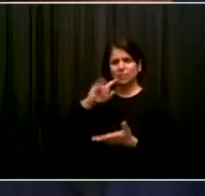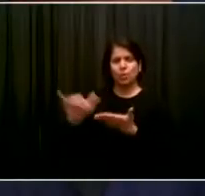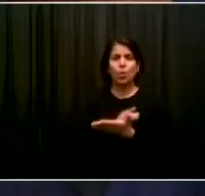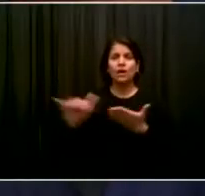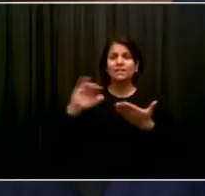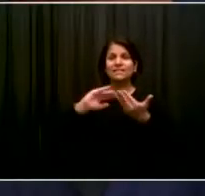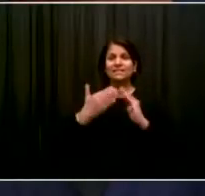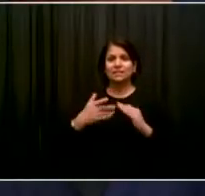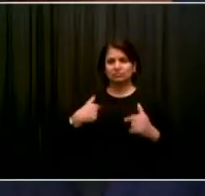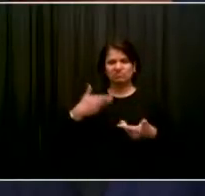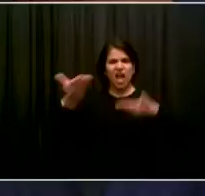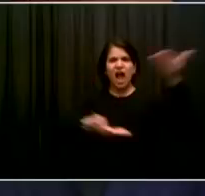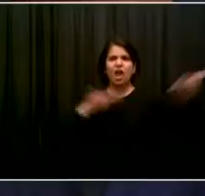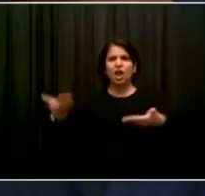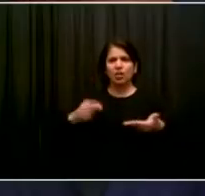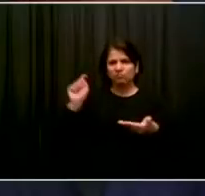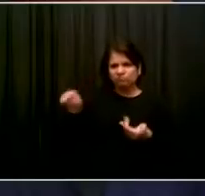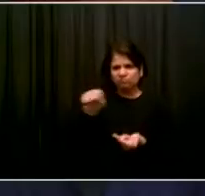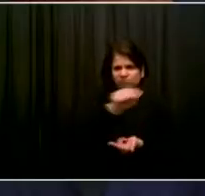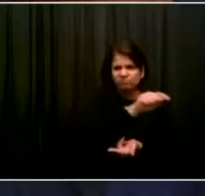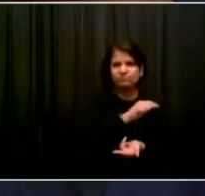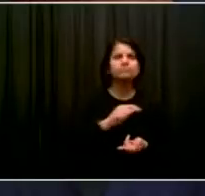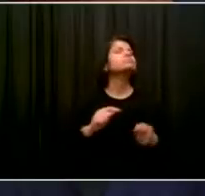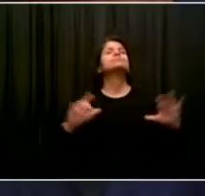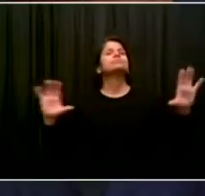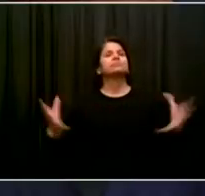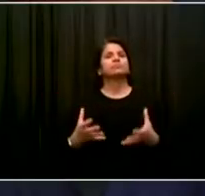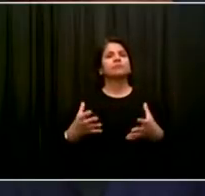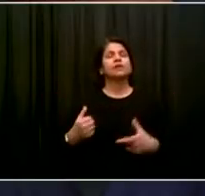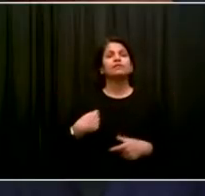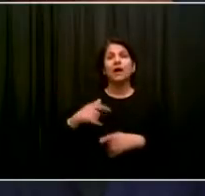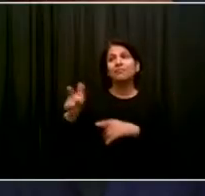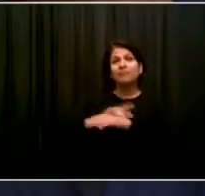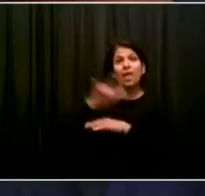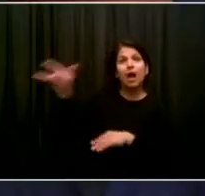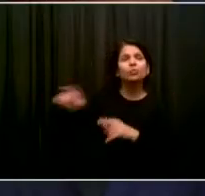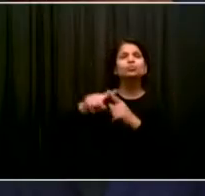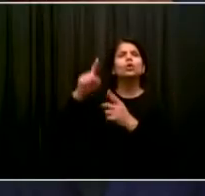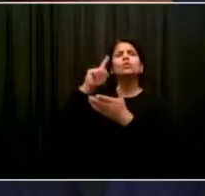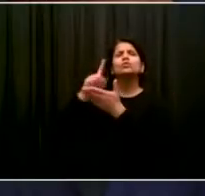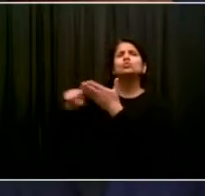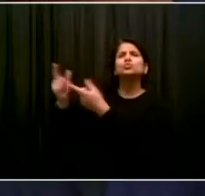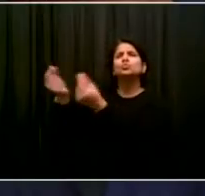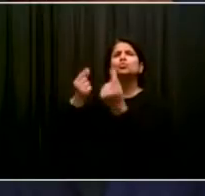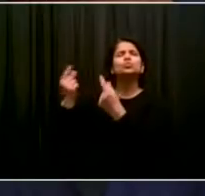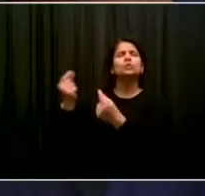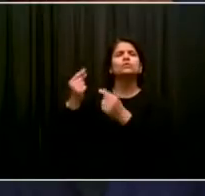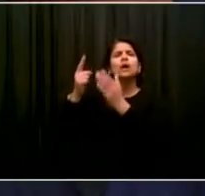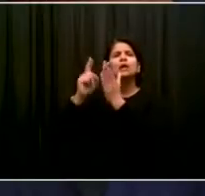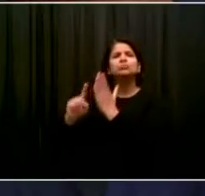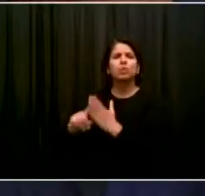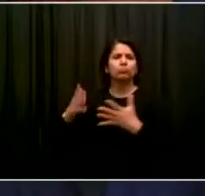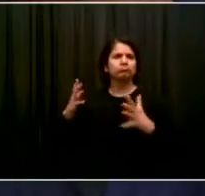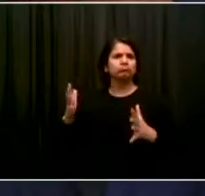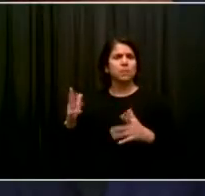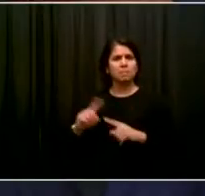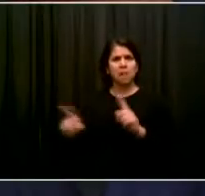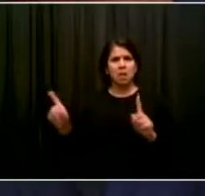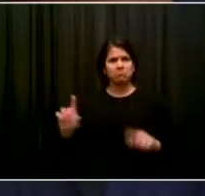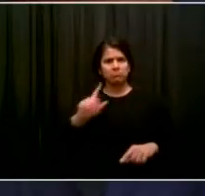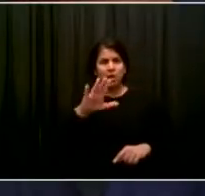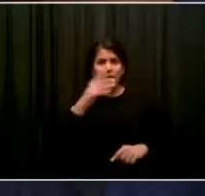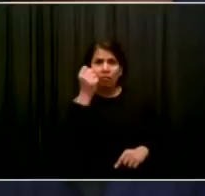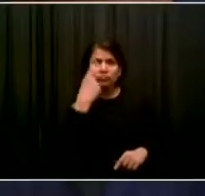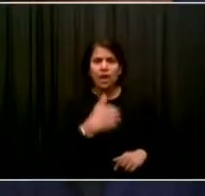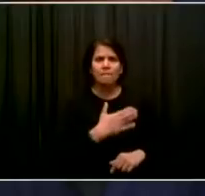things, I know what I must do for this city. I must appoint and hire the best talent to